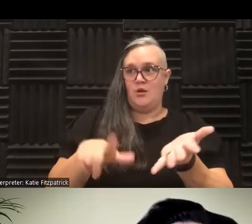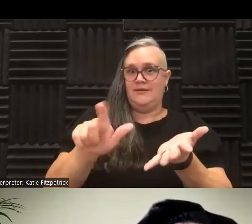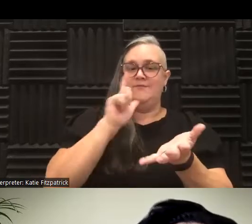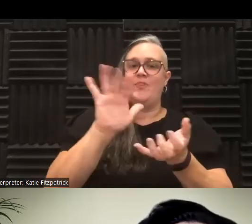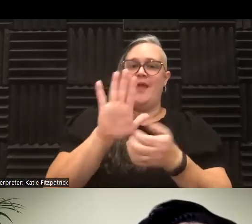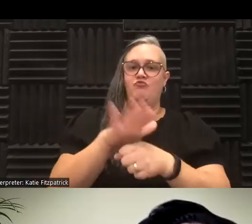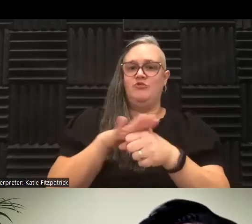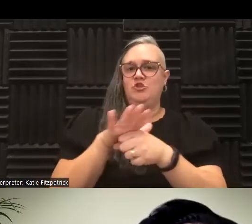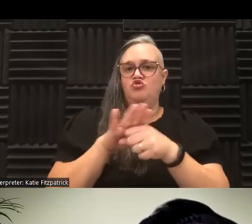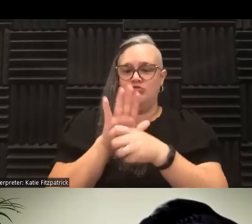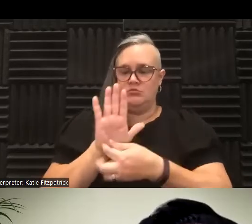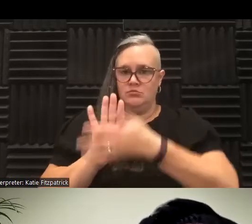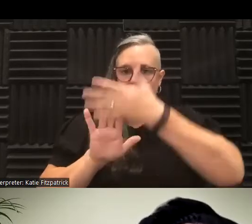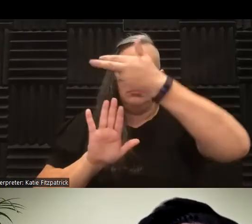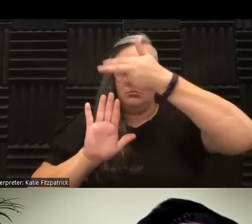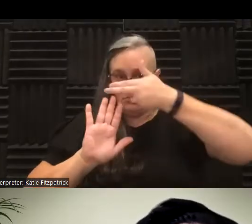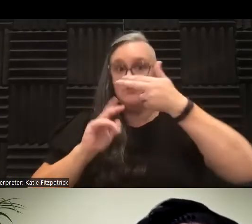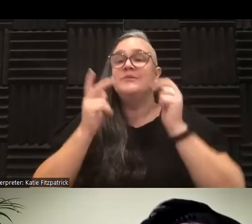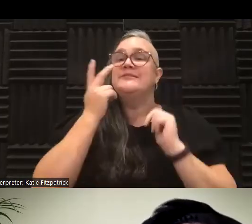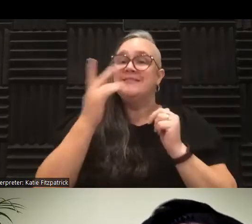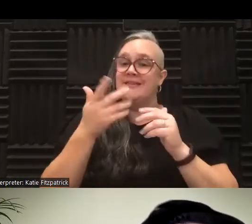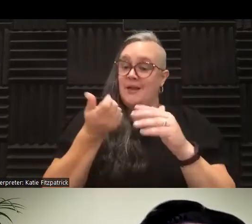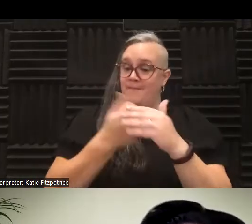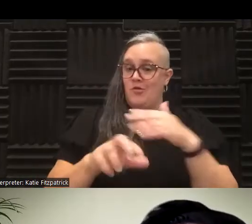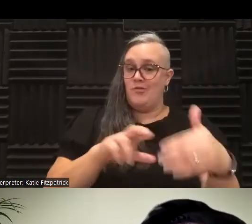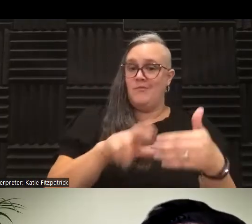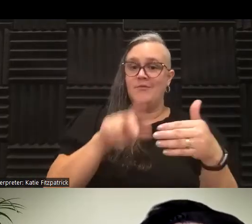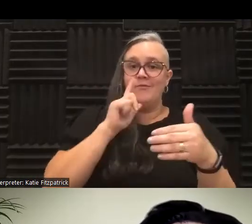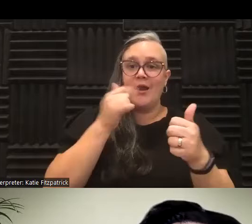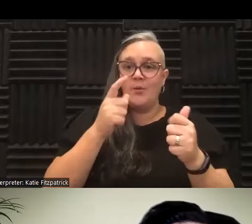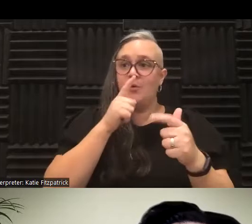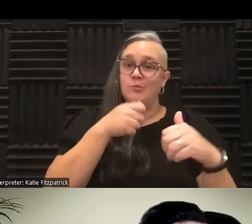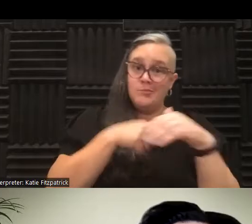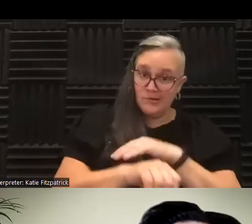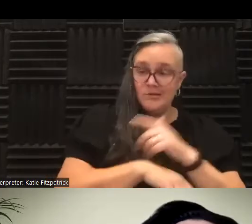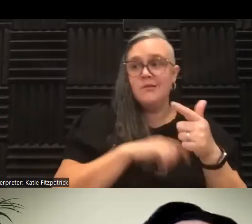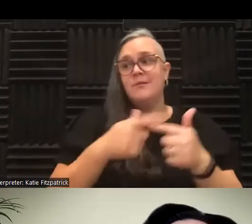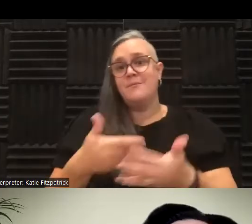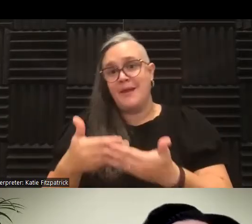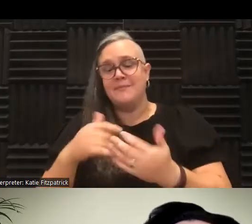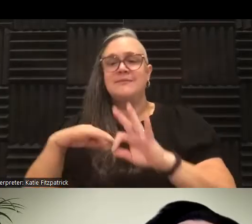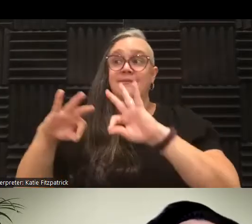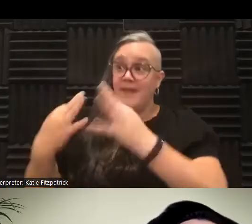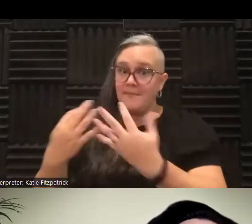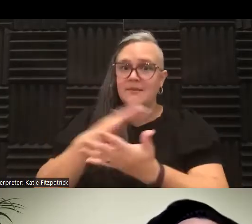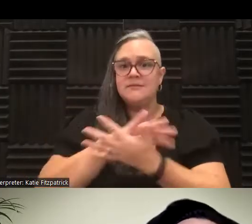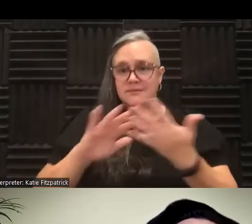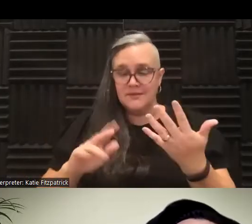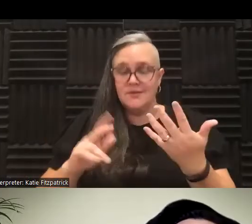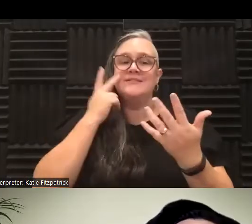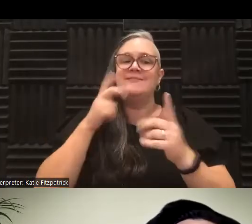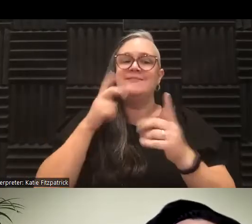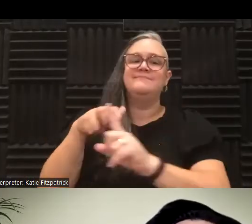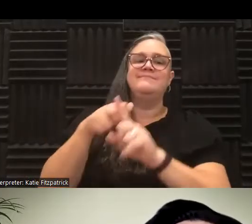at ways to improve birth outcomes for birthing persons, infants, and families, and engage families and community